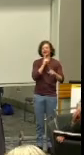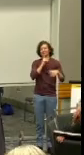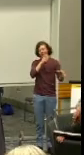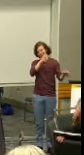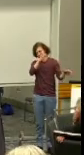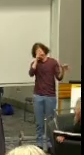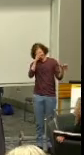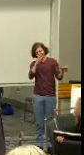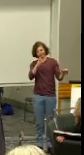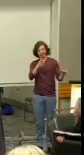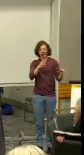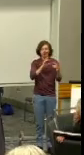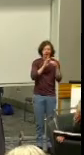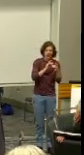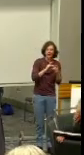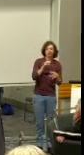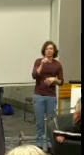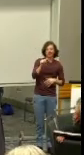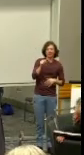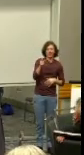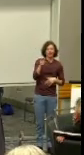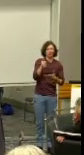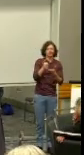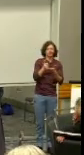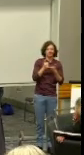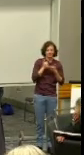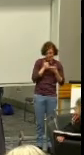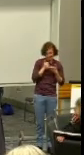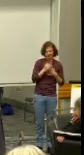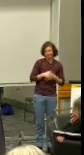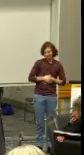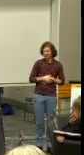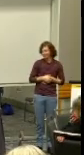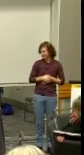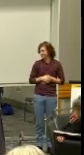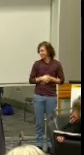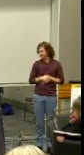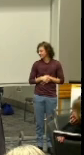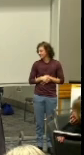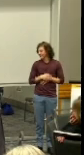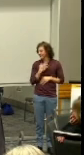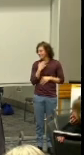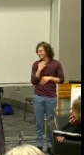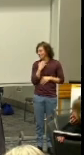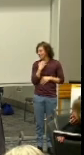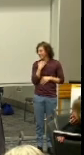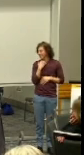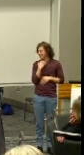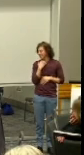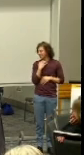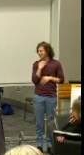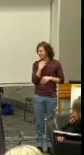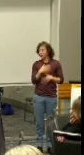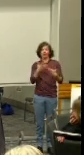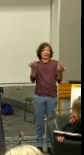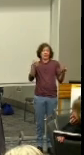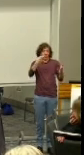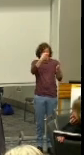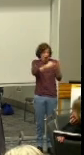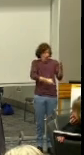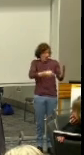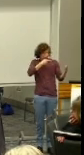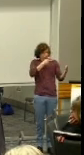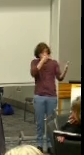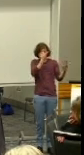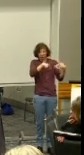disability, they've been really helping us with that whole process as well. So the cost, I guess, is a